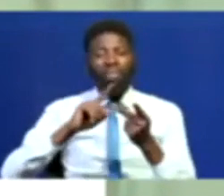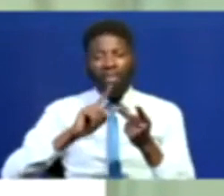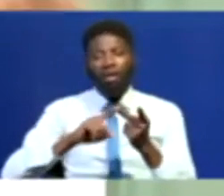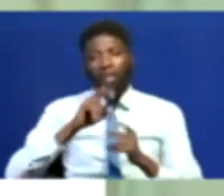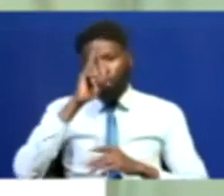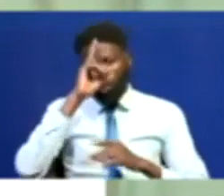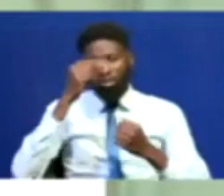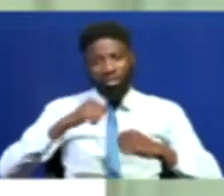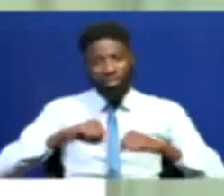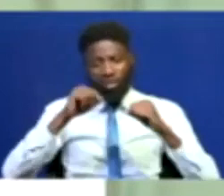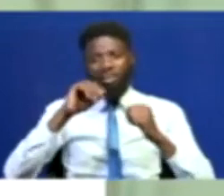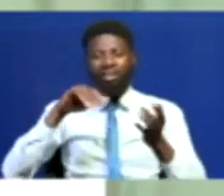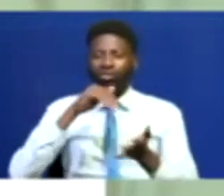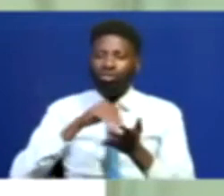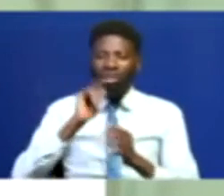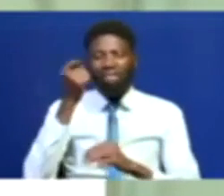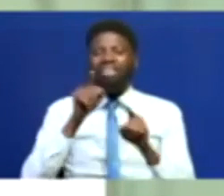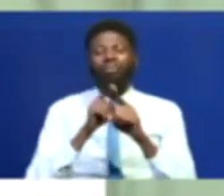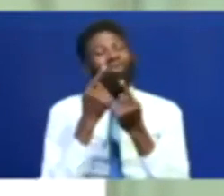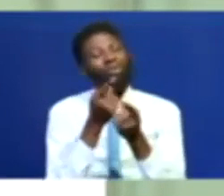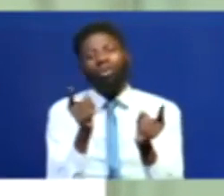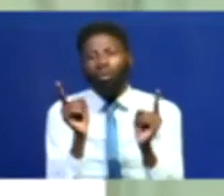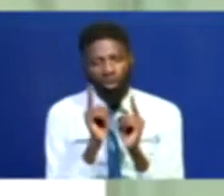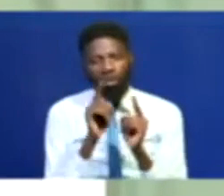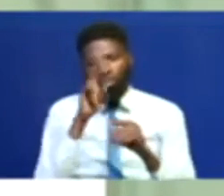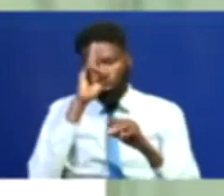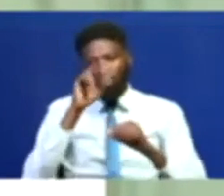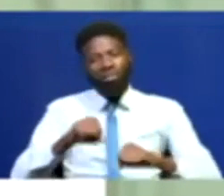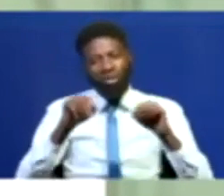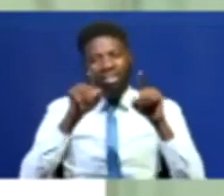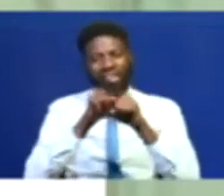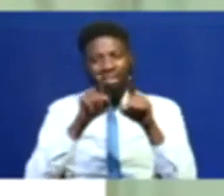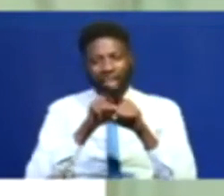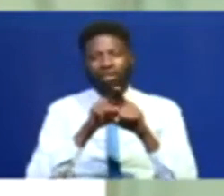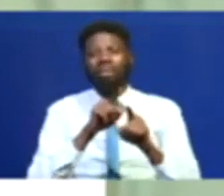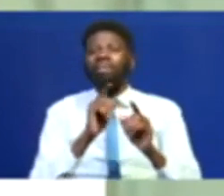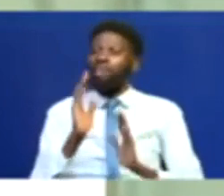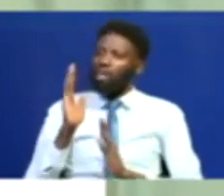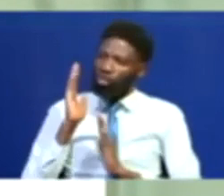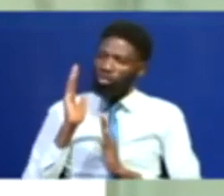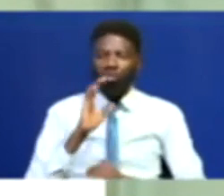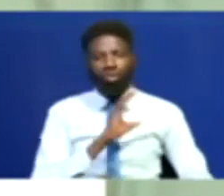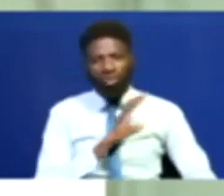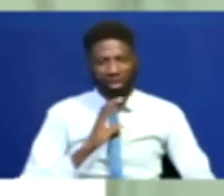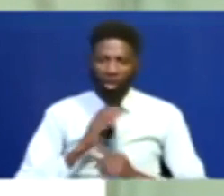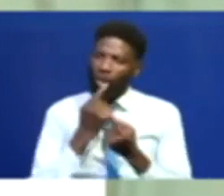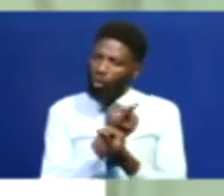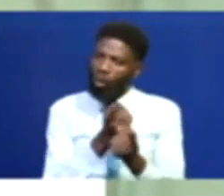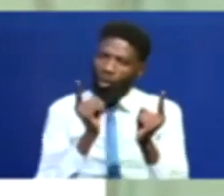Kenya, and all the commanders, and all our security and intelligence committees within this region, the five